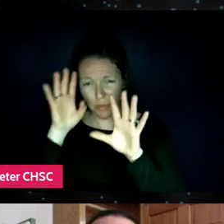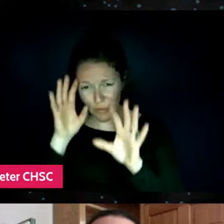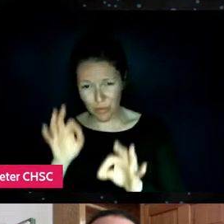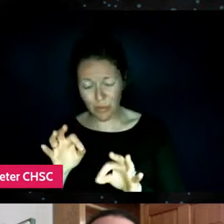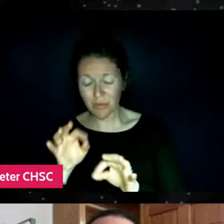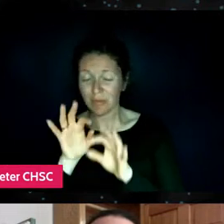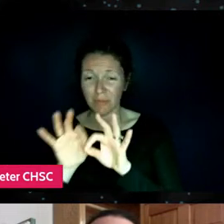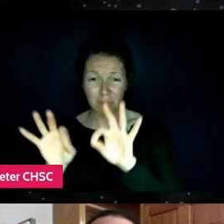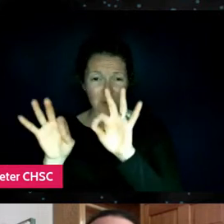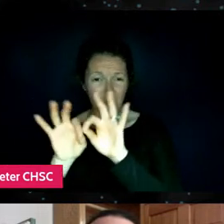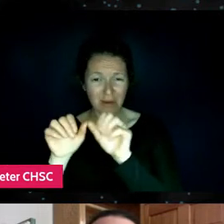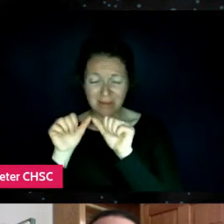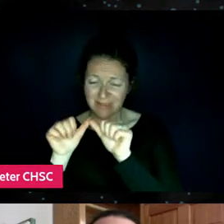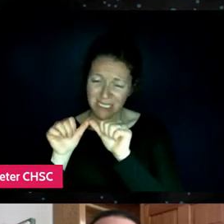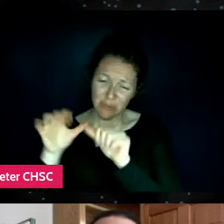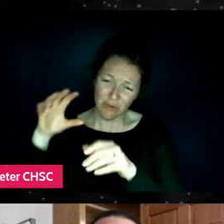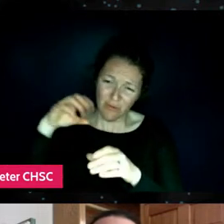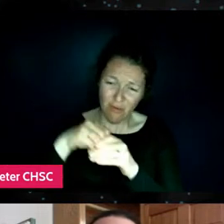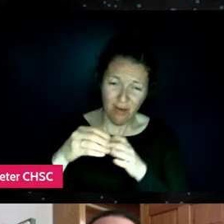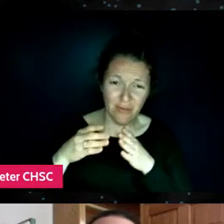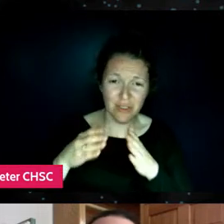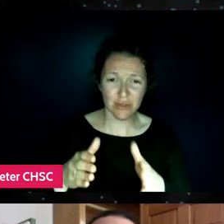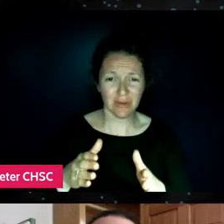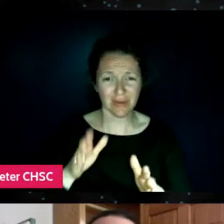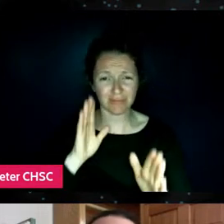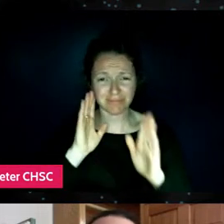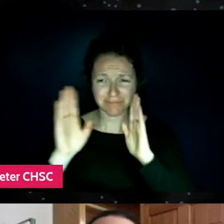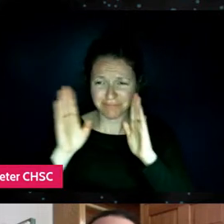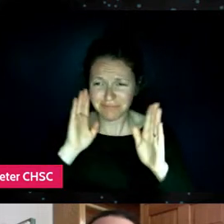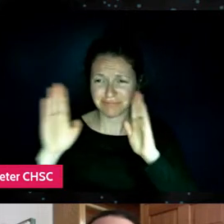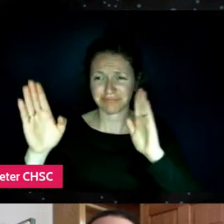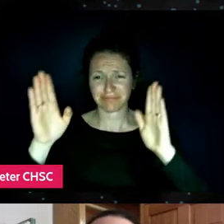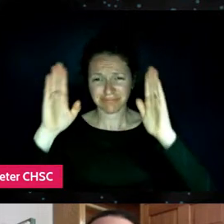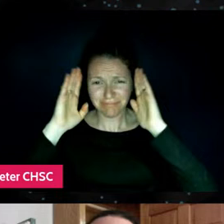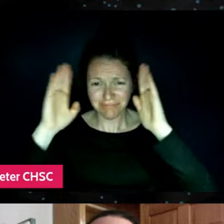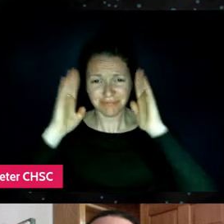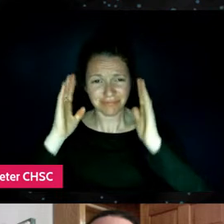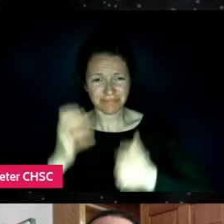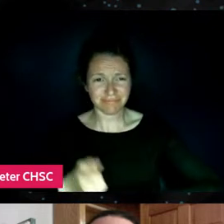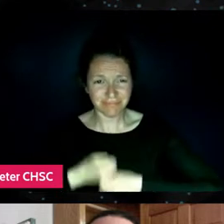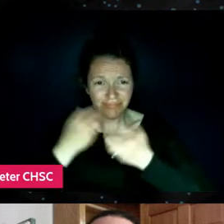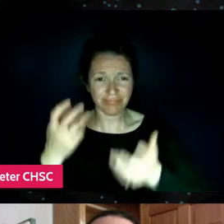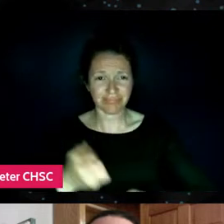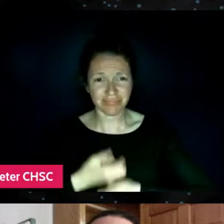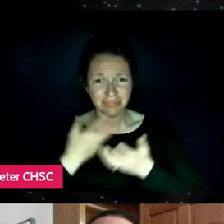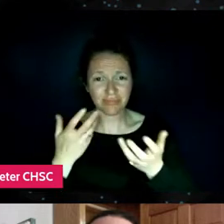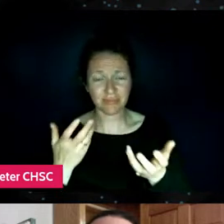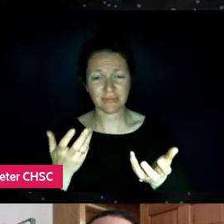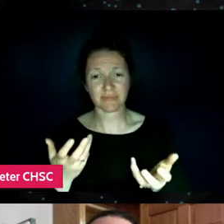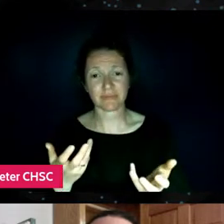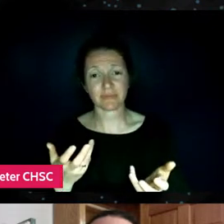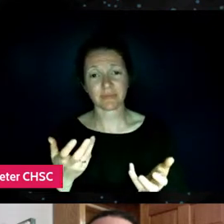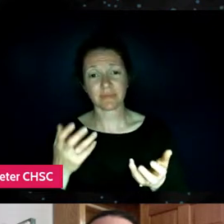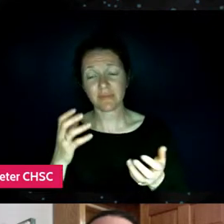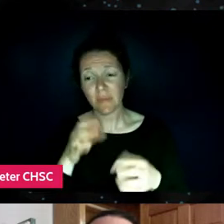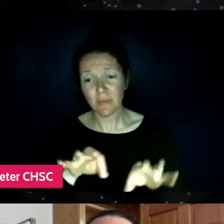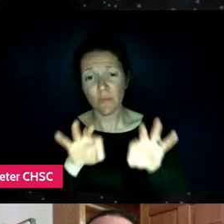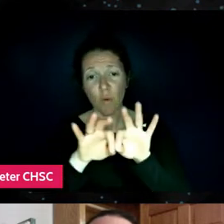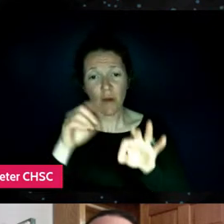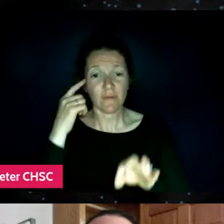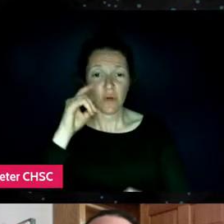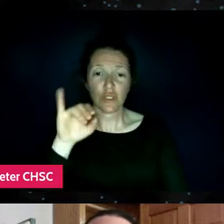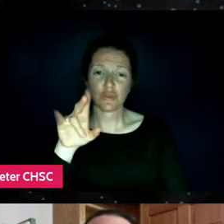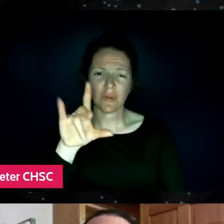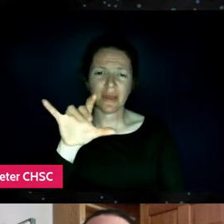the streets and have our voices heard. It's really important that we do have these climate litigations, such as the Giuliani case, that are